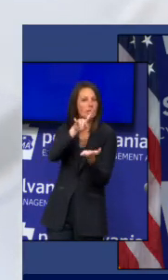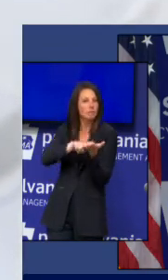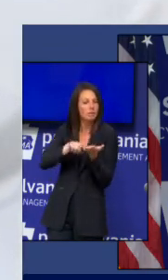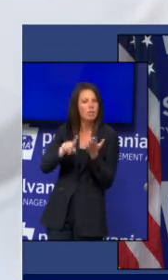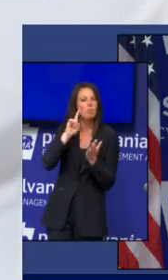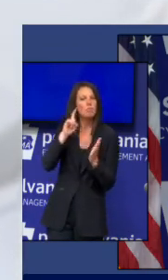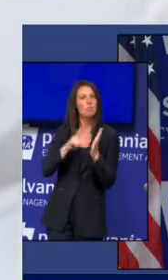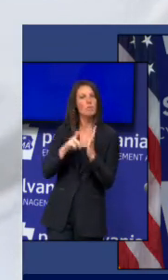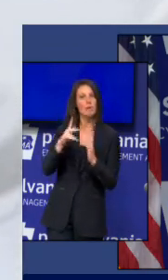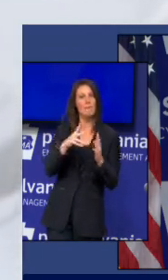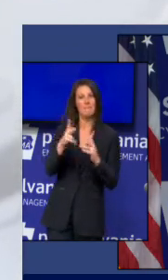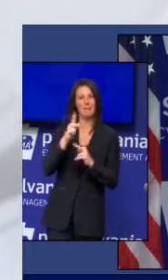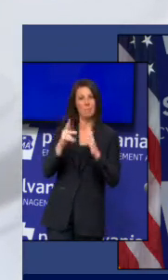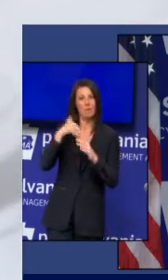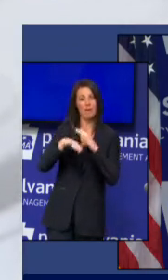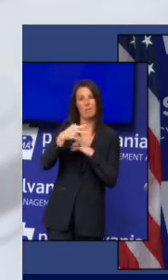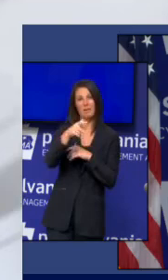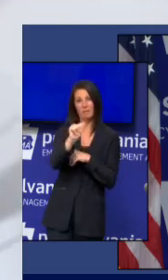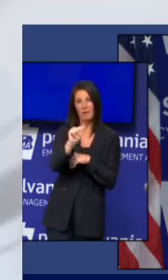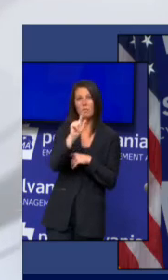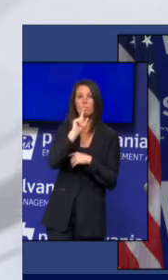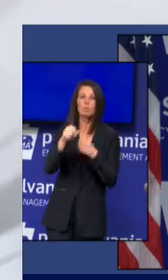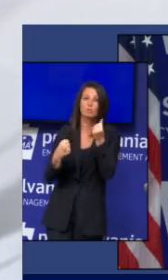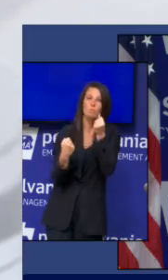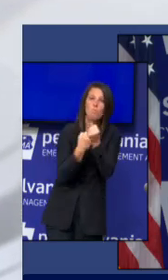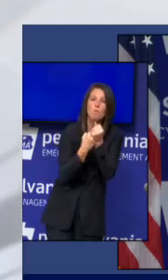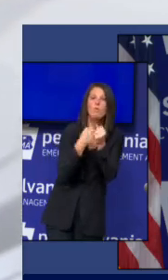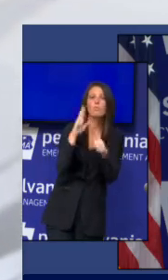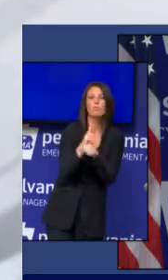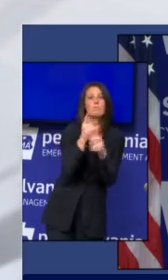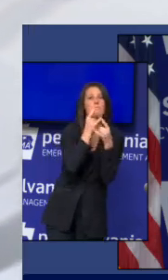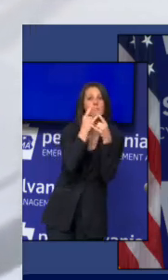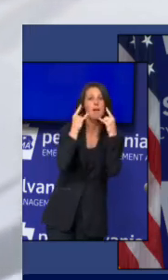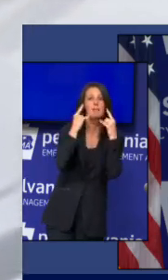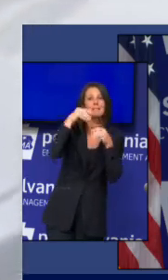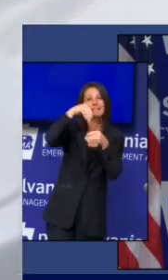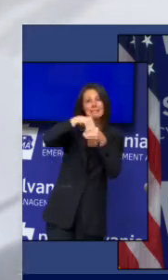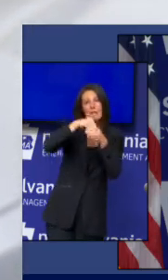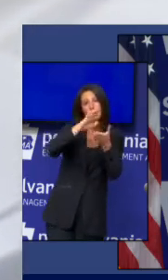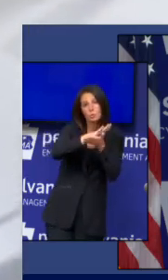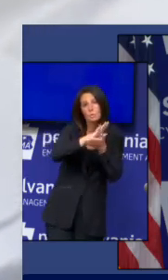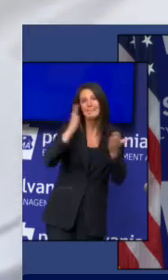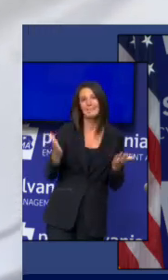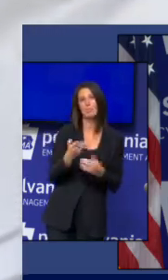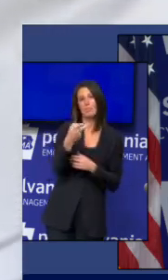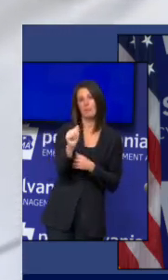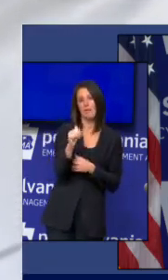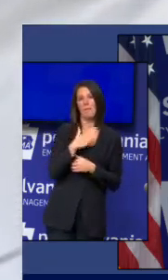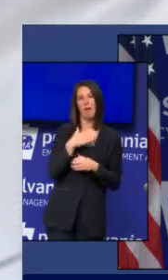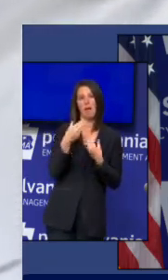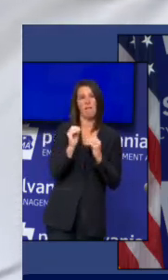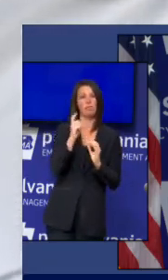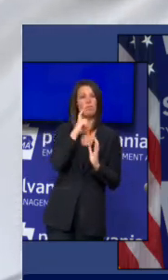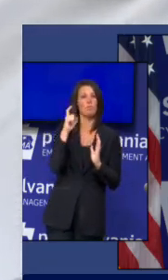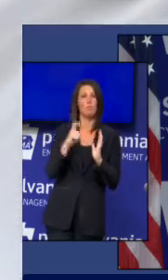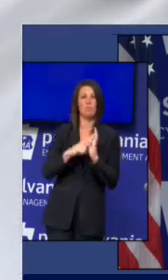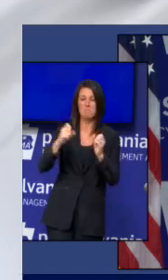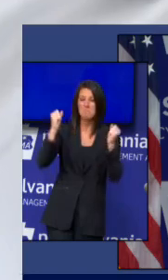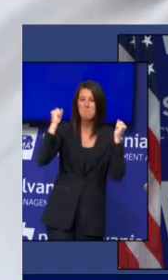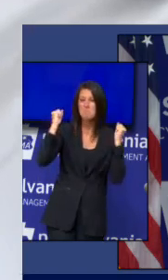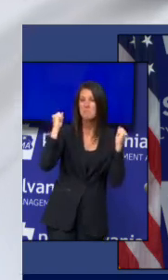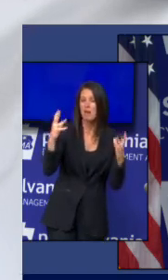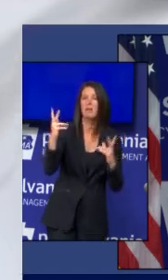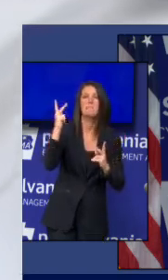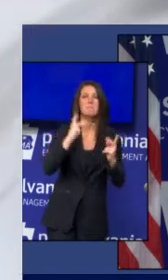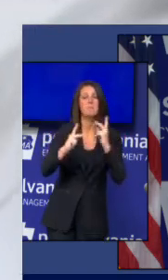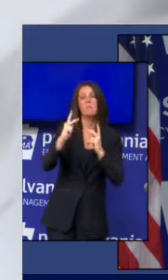and Pennsylvanians are largely in favor of masking in schools. And here in Pennsylvania, my office has seen an outpouring